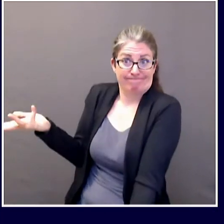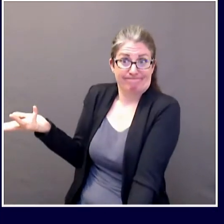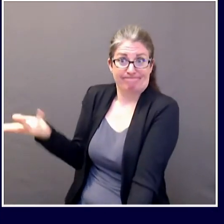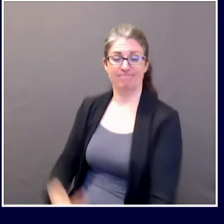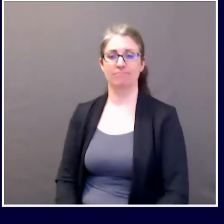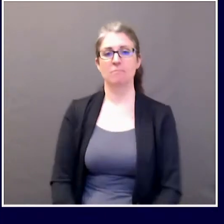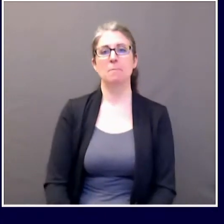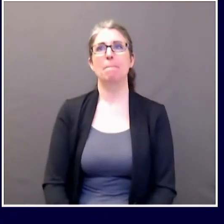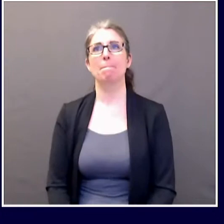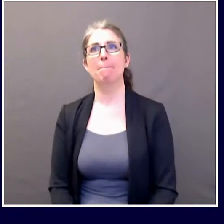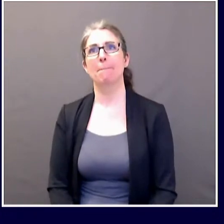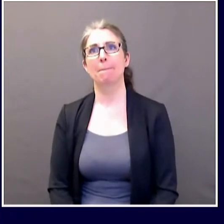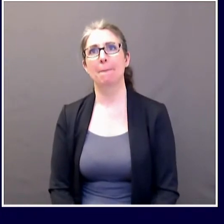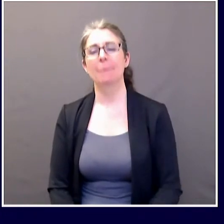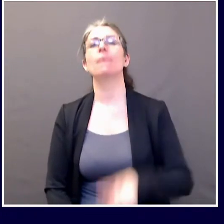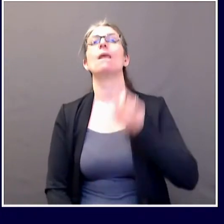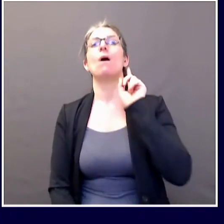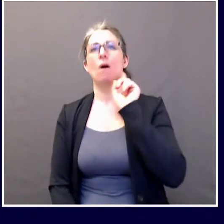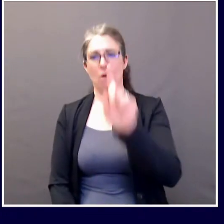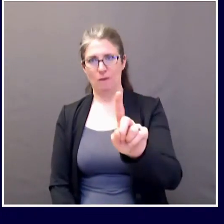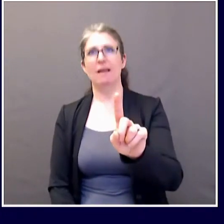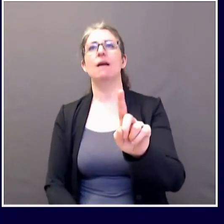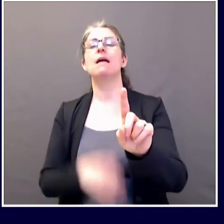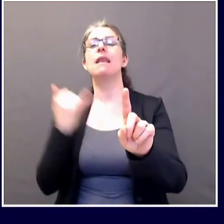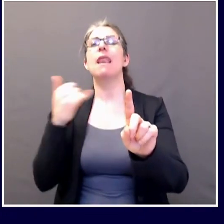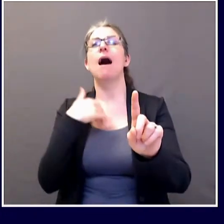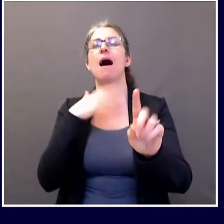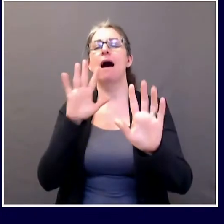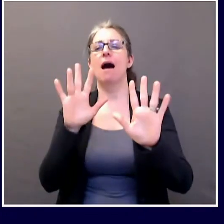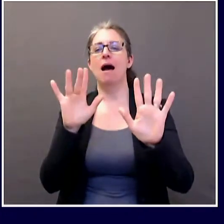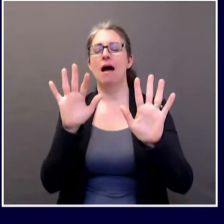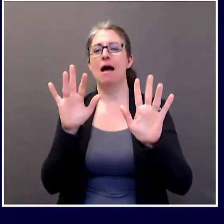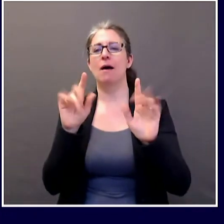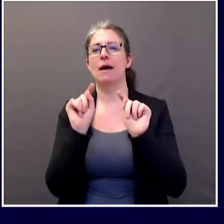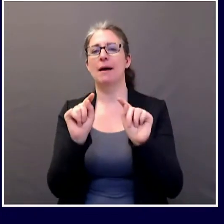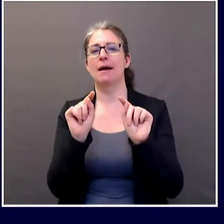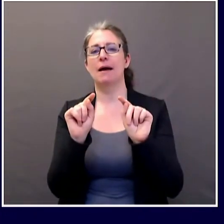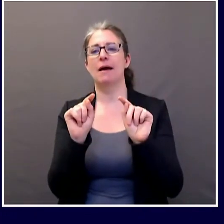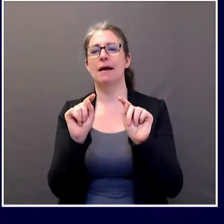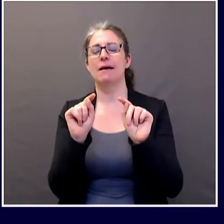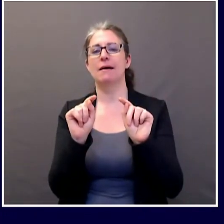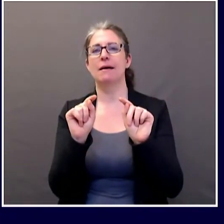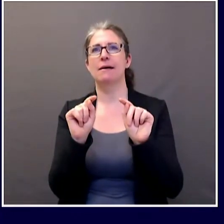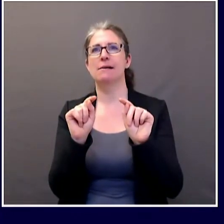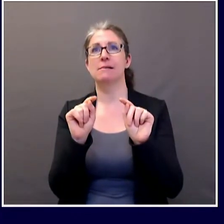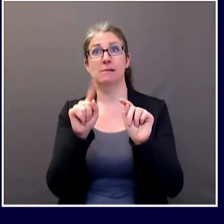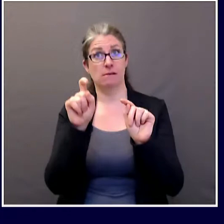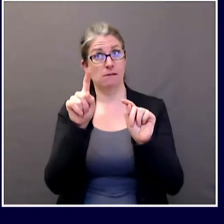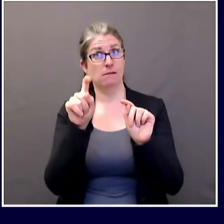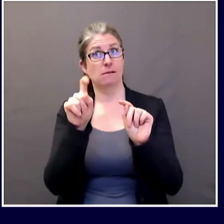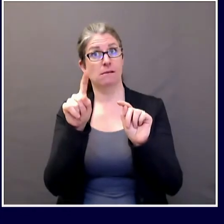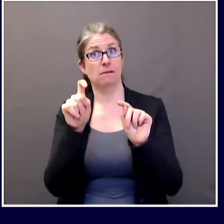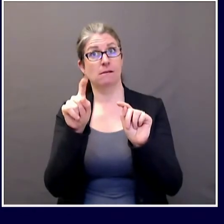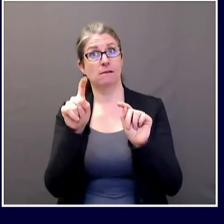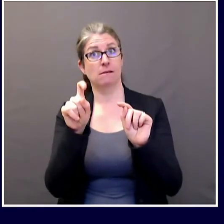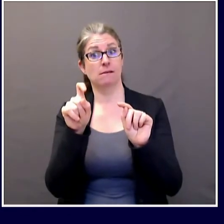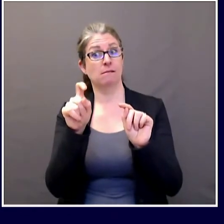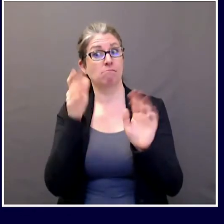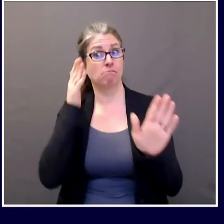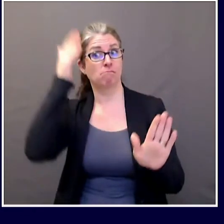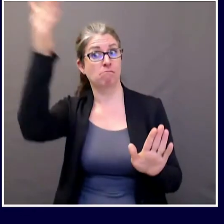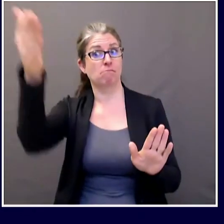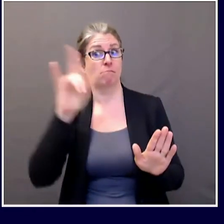of releasing the plans on what you intend to do. Like some states have been